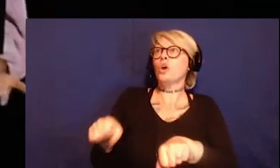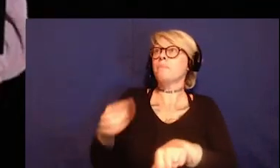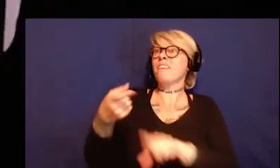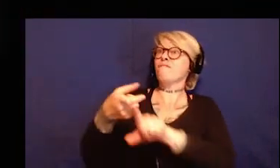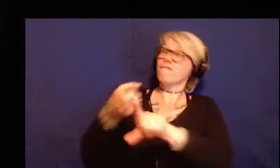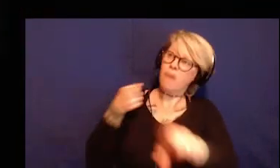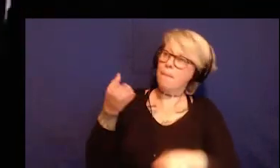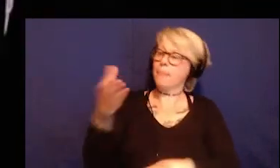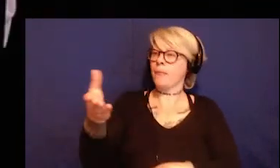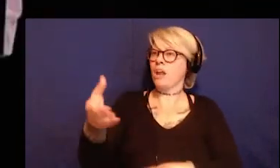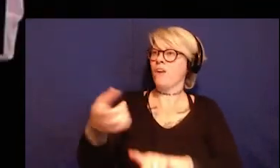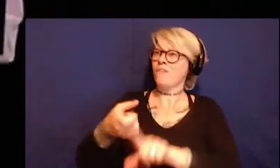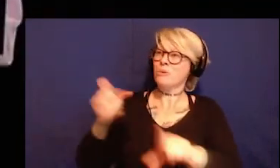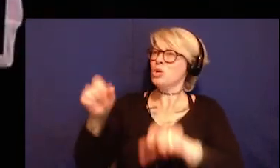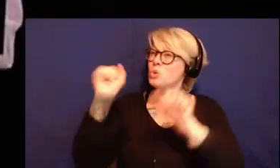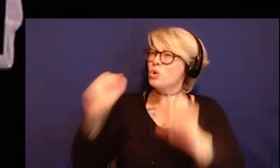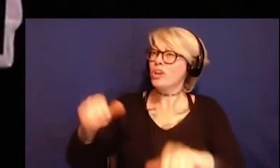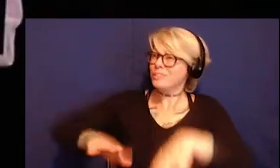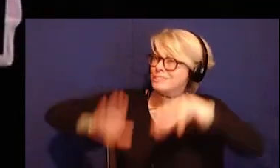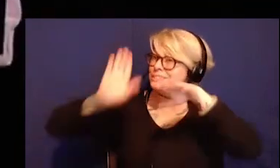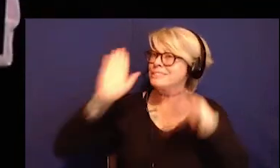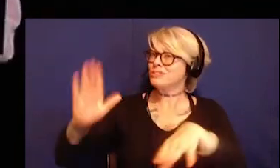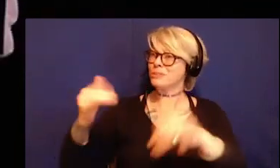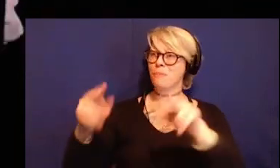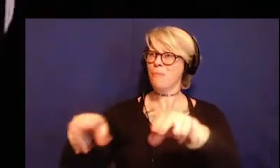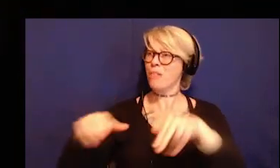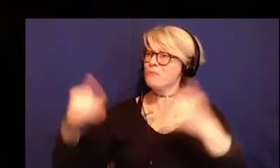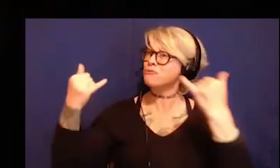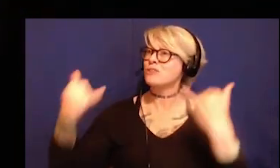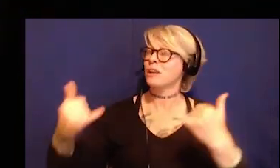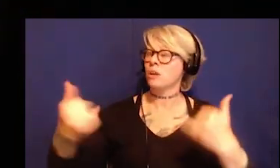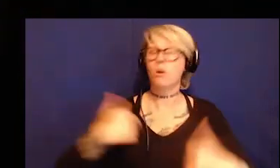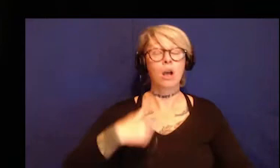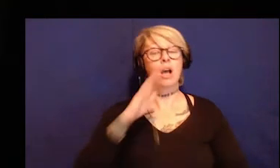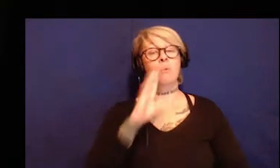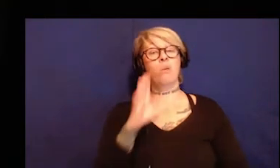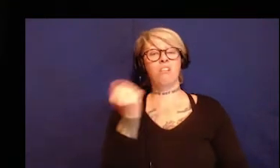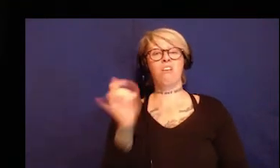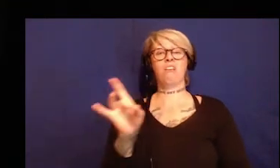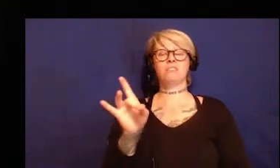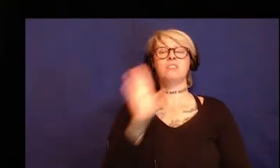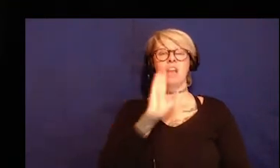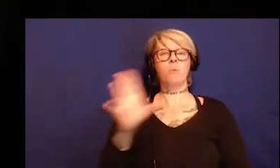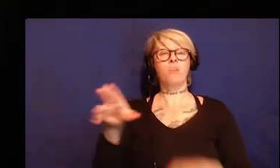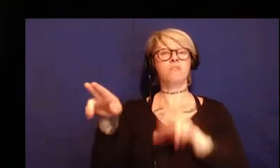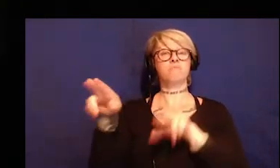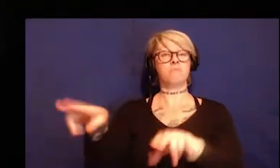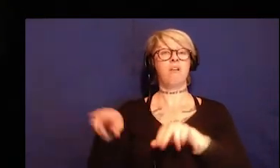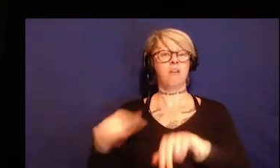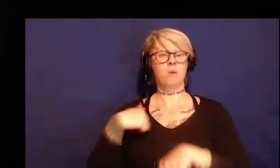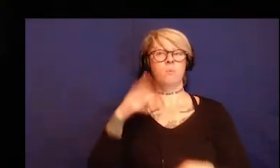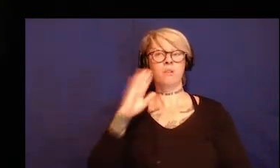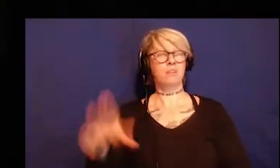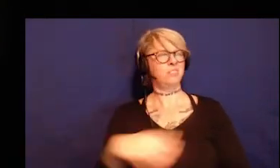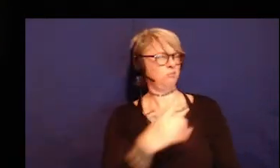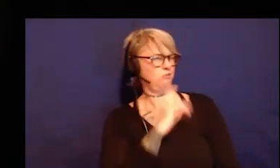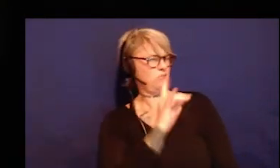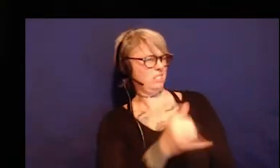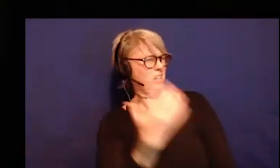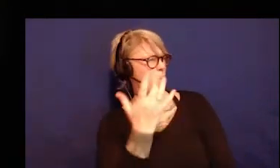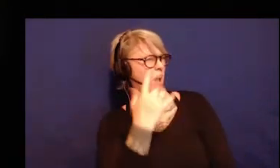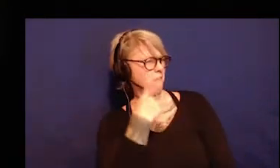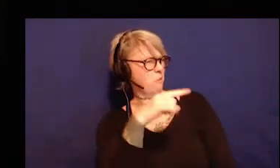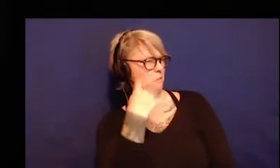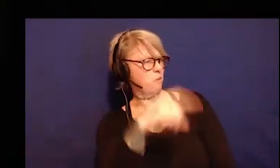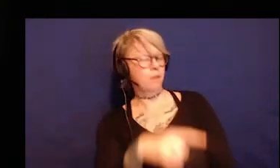wanted. You could apply for your citizenship right now. I know I'll do it when I turn 18. Really? Why? And do what with it?